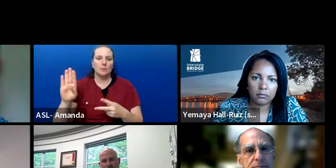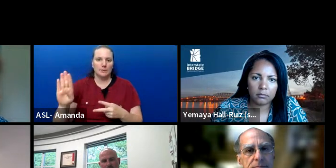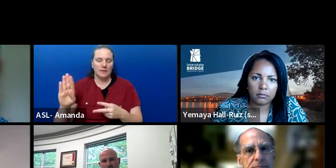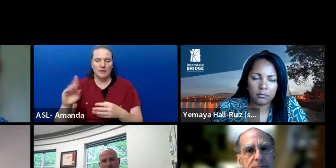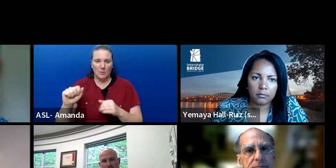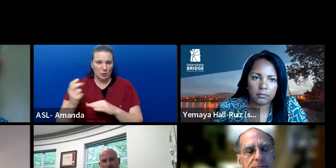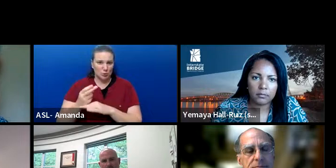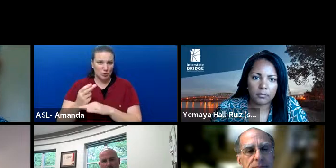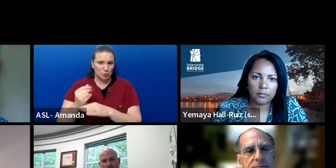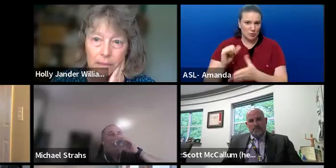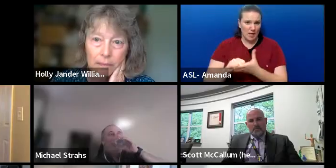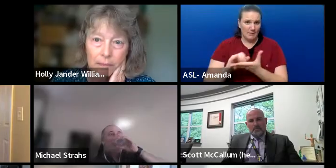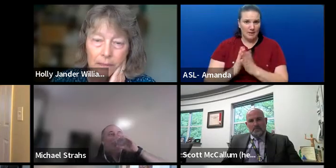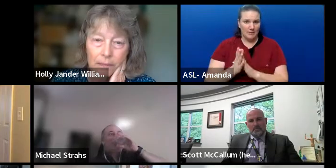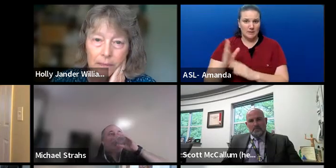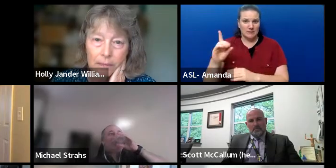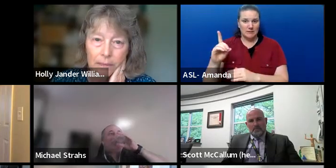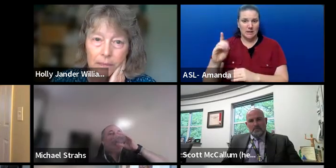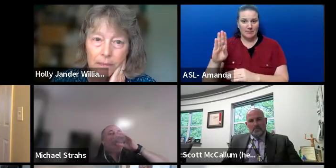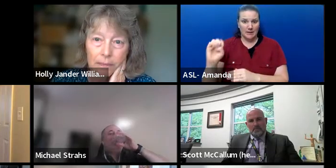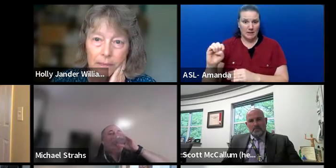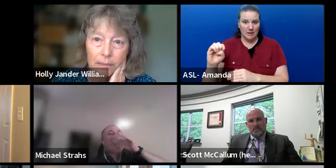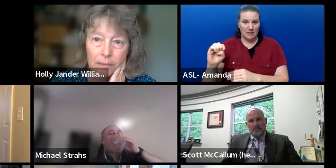leverage that to become DBE?